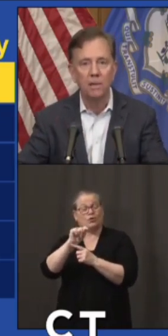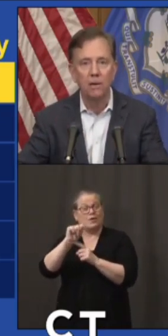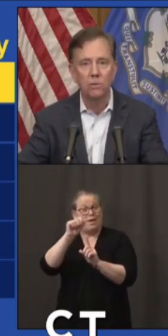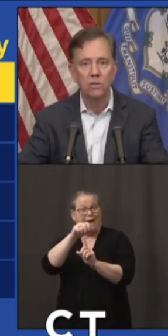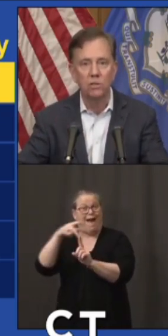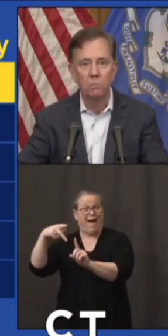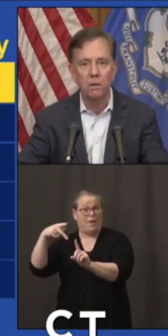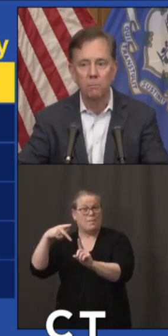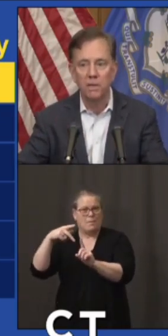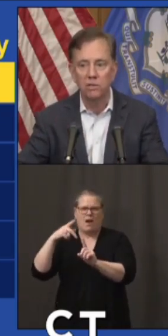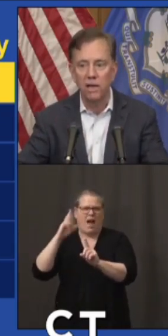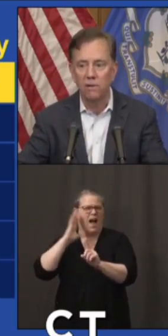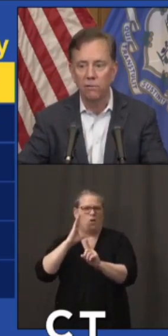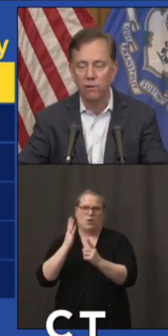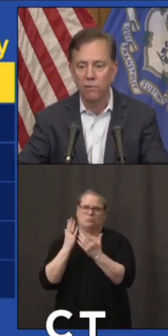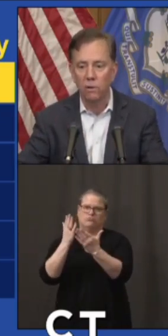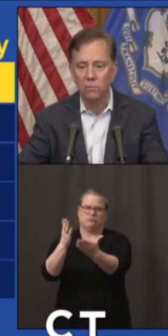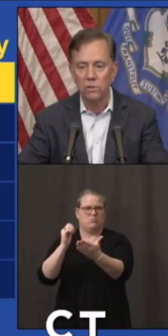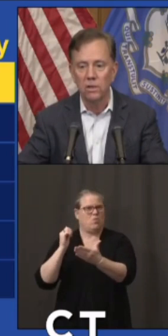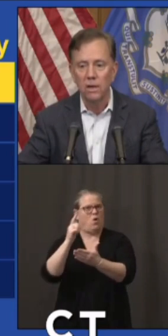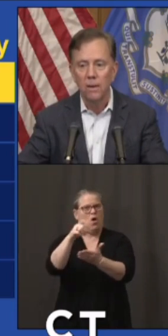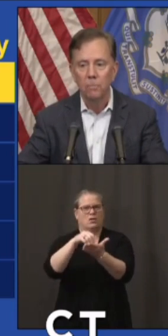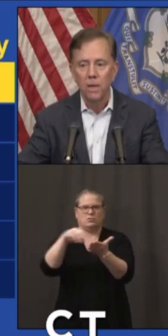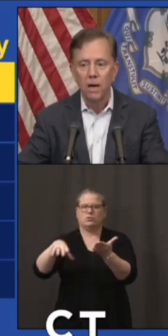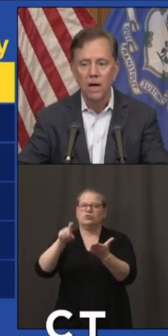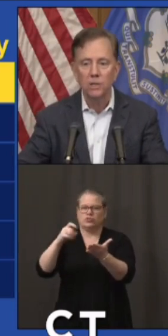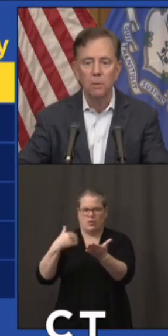app. I think it would just be a big savings for folks.